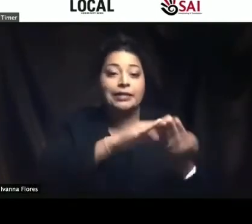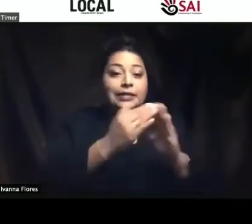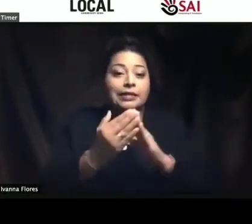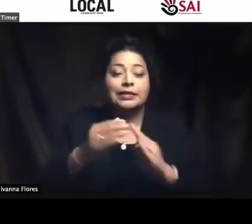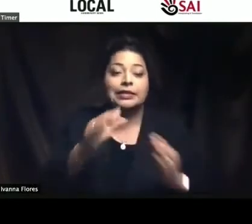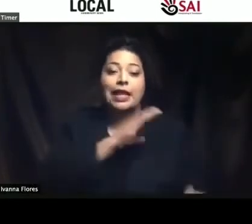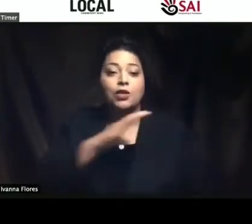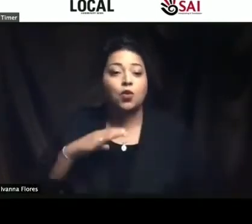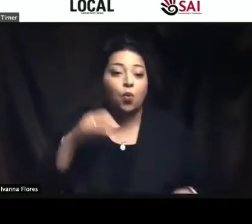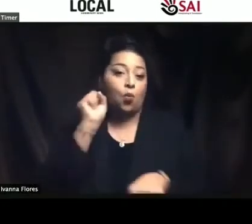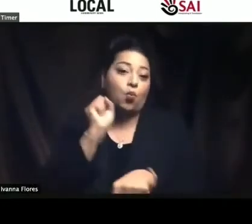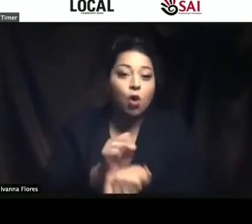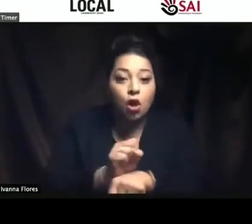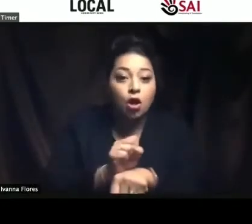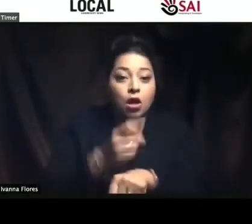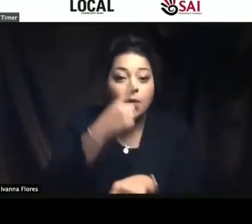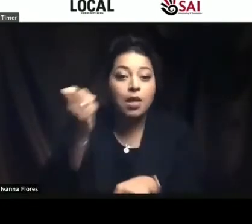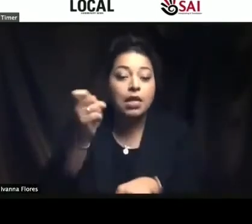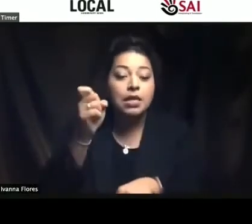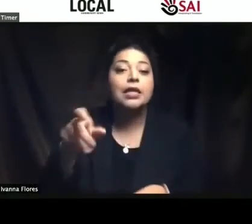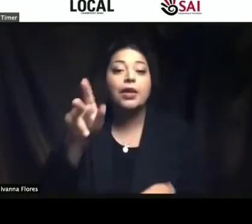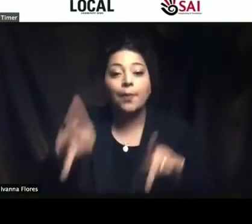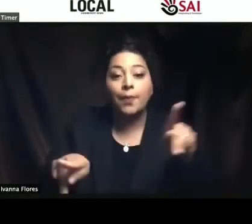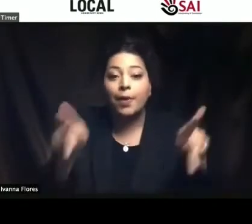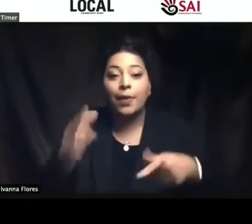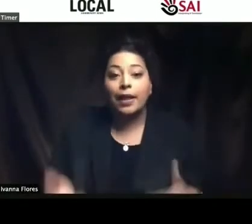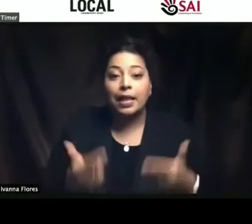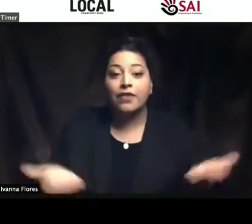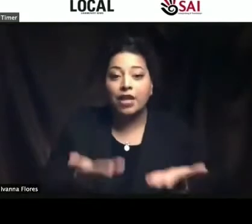work, because those constituents are what makes it go.